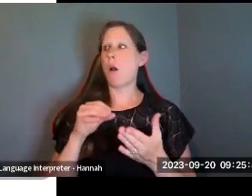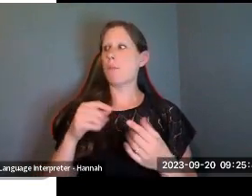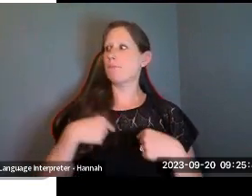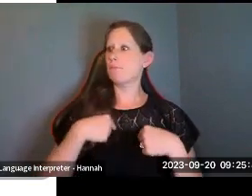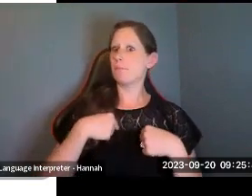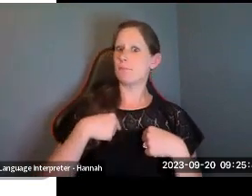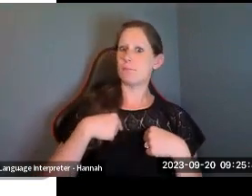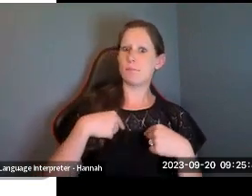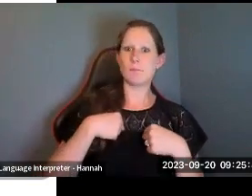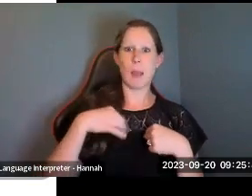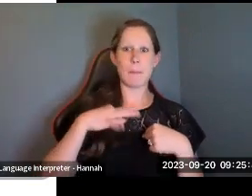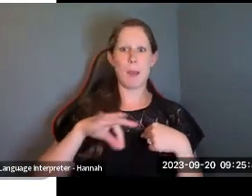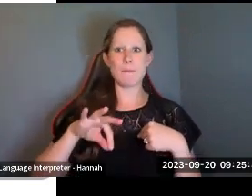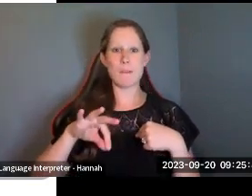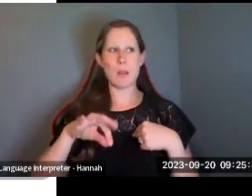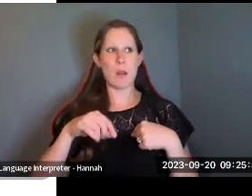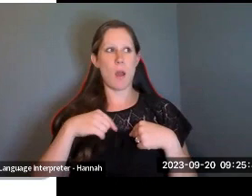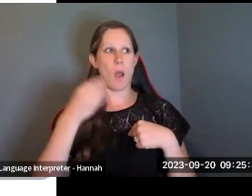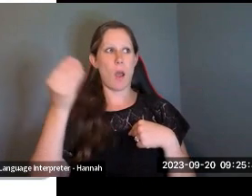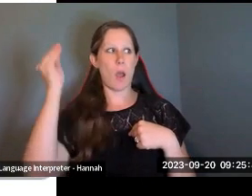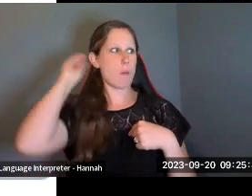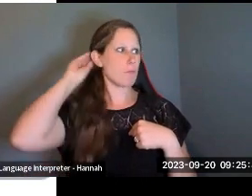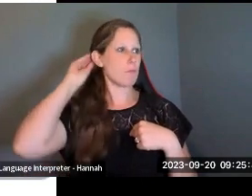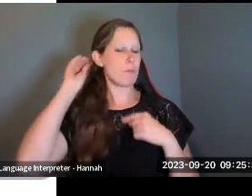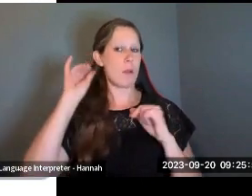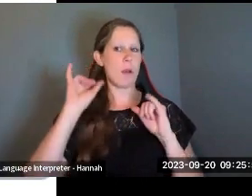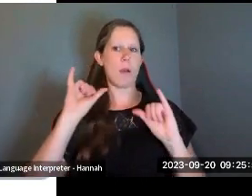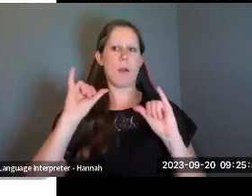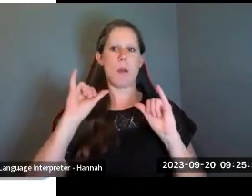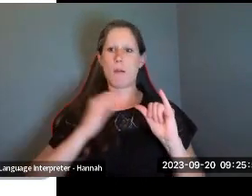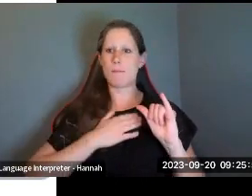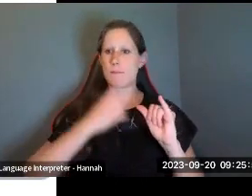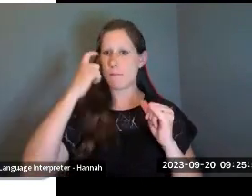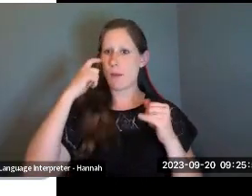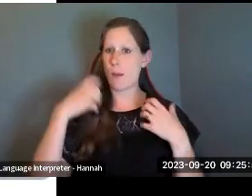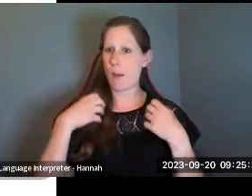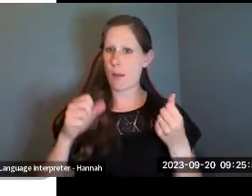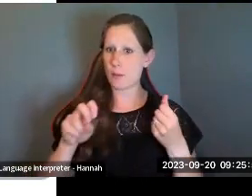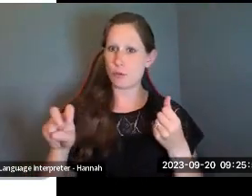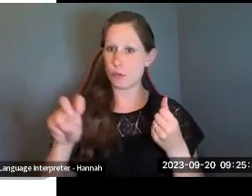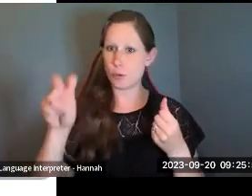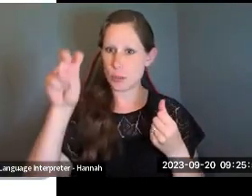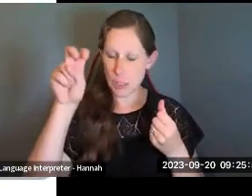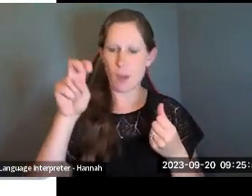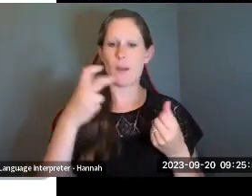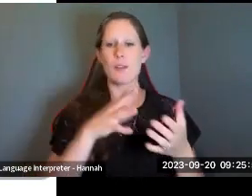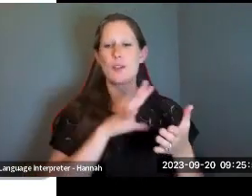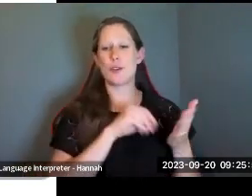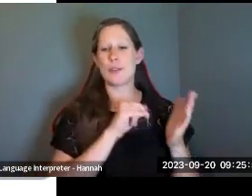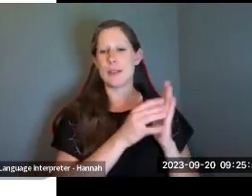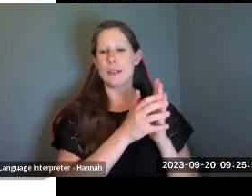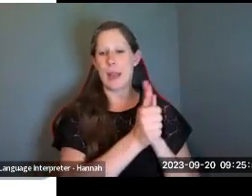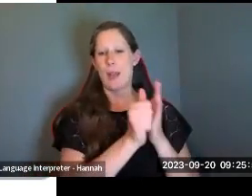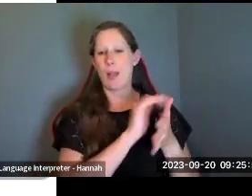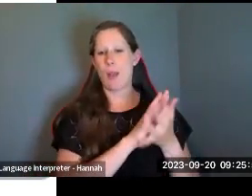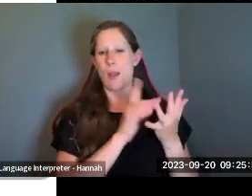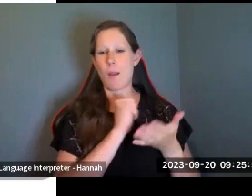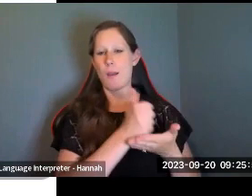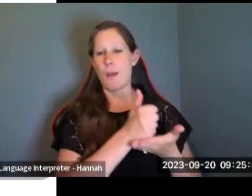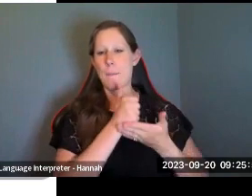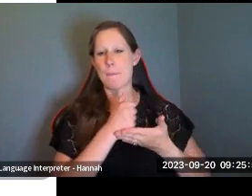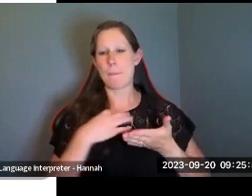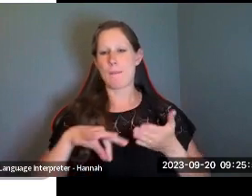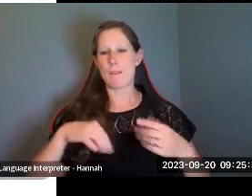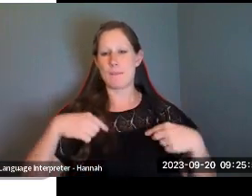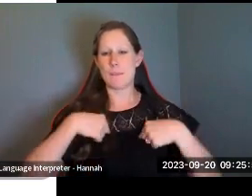benefit in their own mental health journey from learning the skills taught in mental health first aid. So we